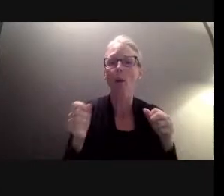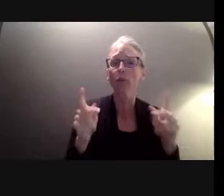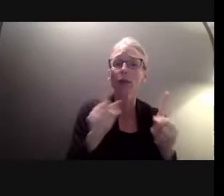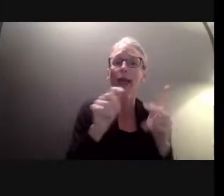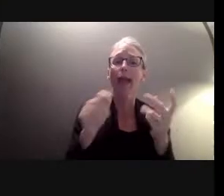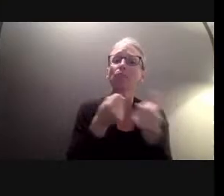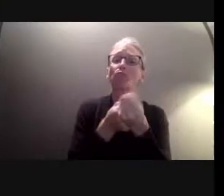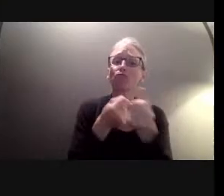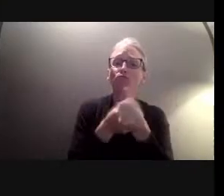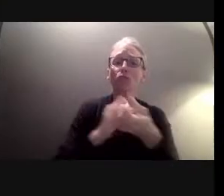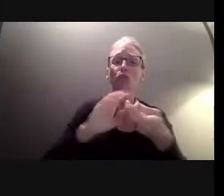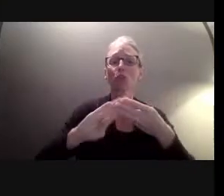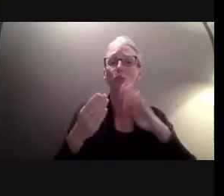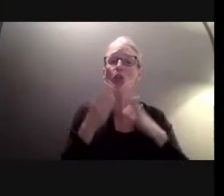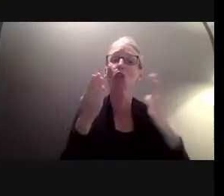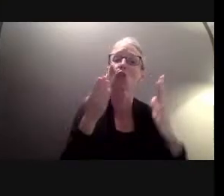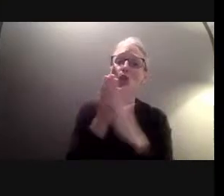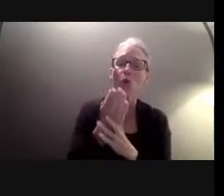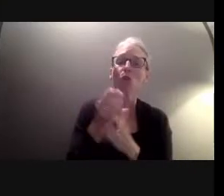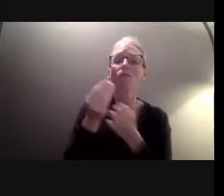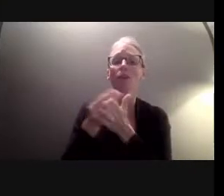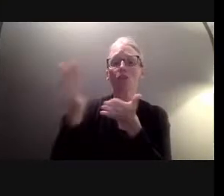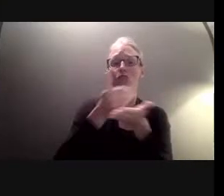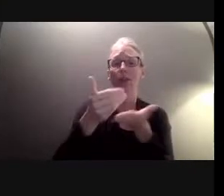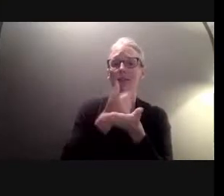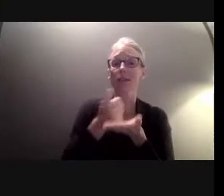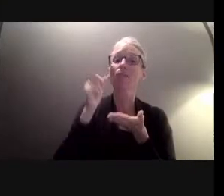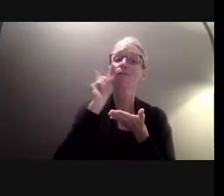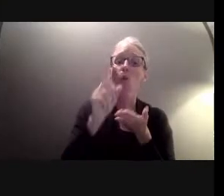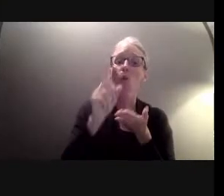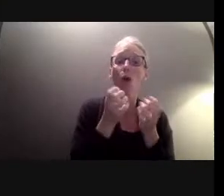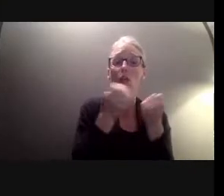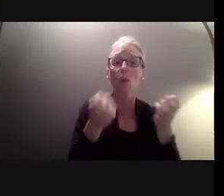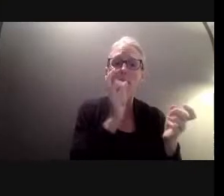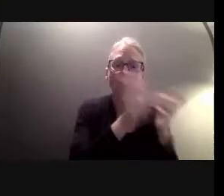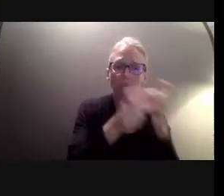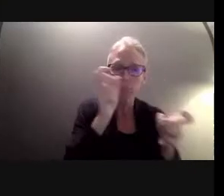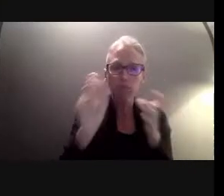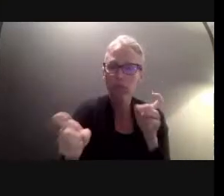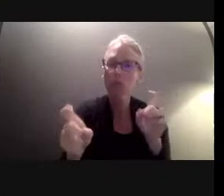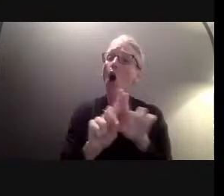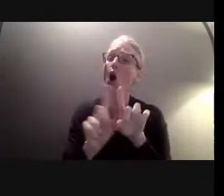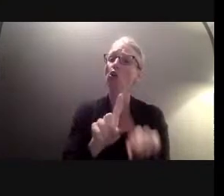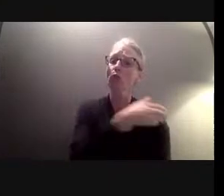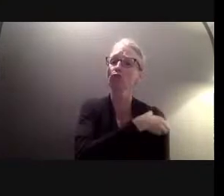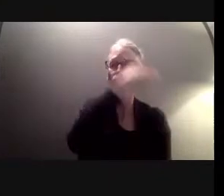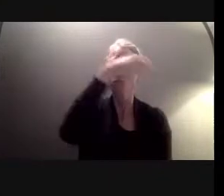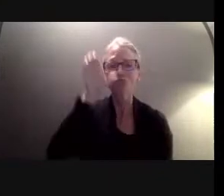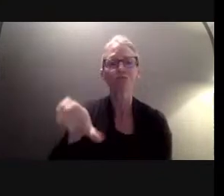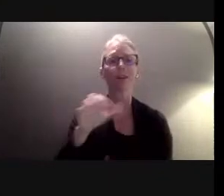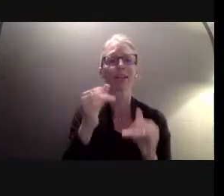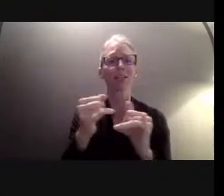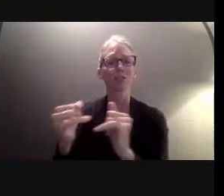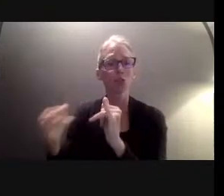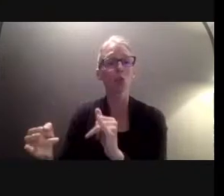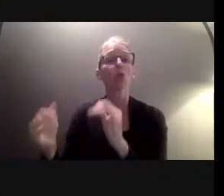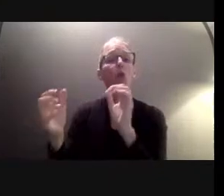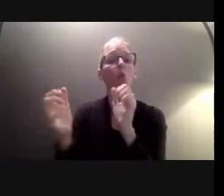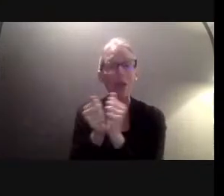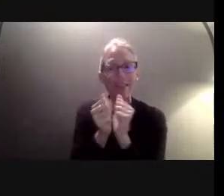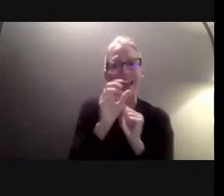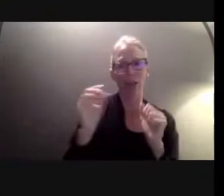to experience the joy of outdoor trails. So that's our main mission, is to help. We're a